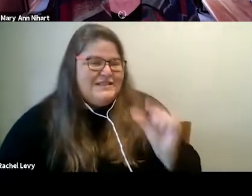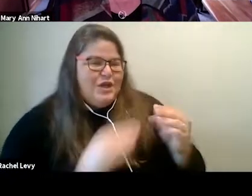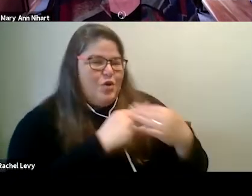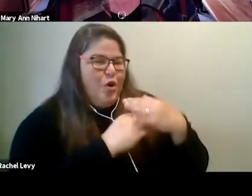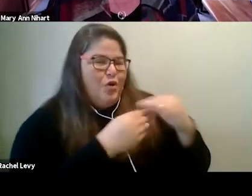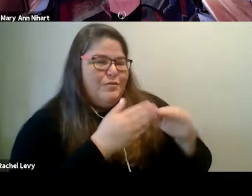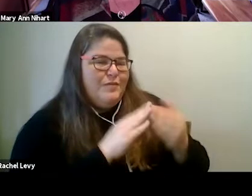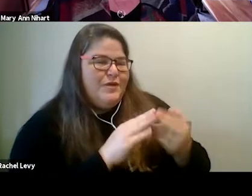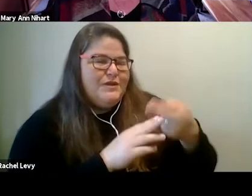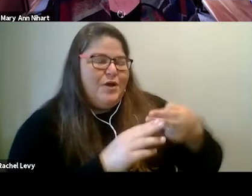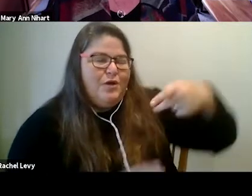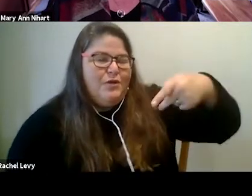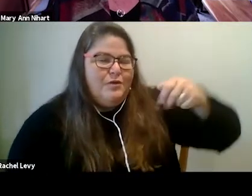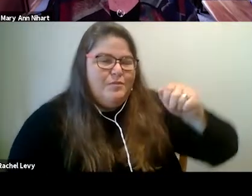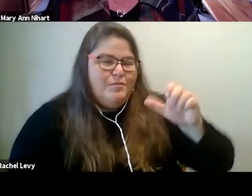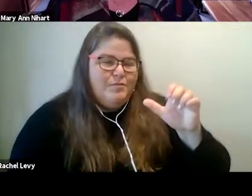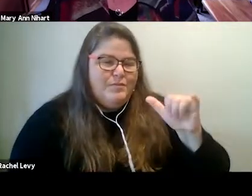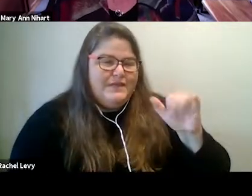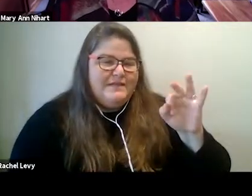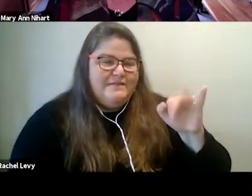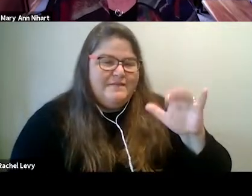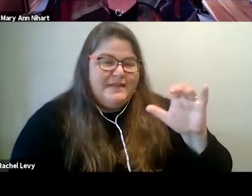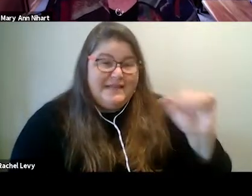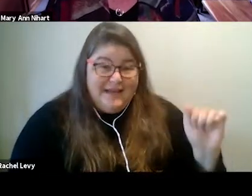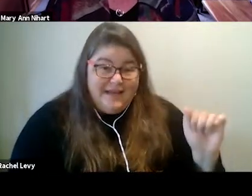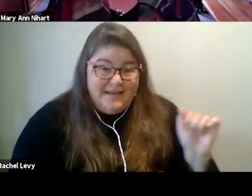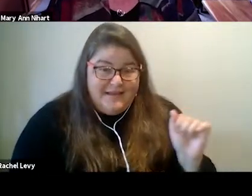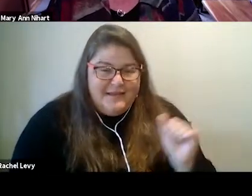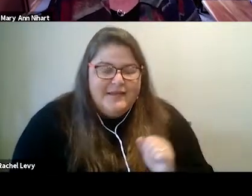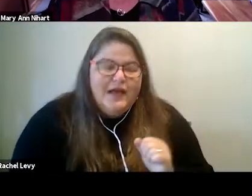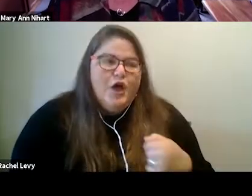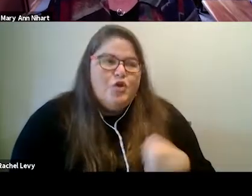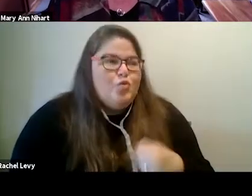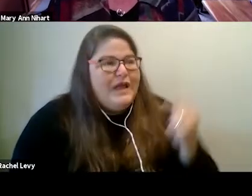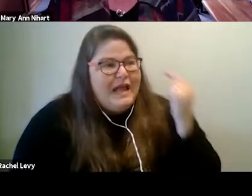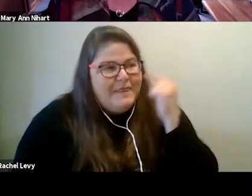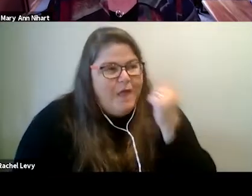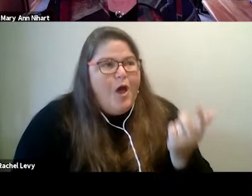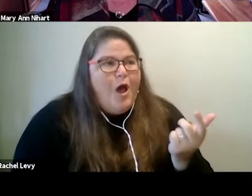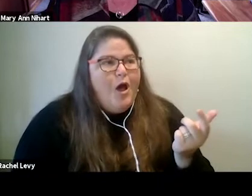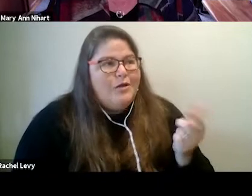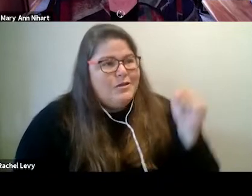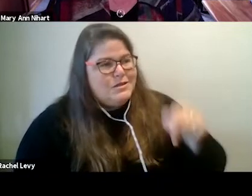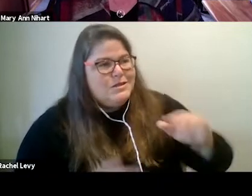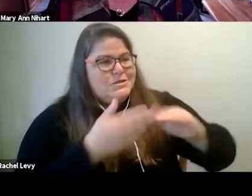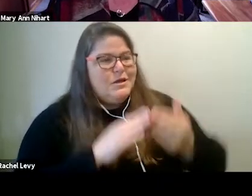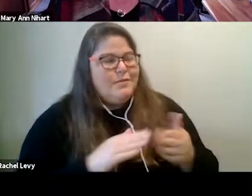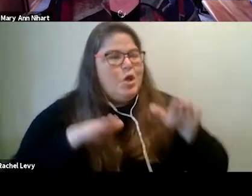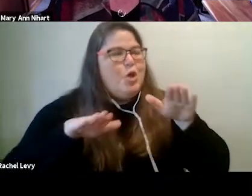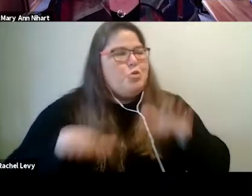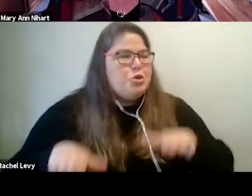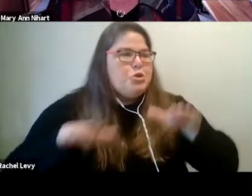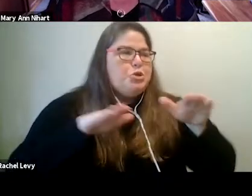of Pacifica. It was, we thought, very calm, very